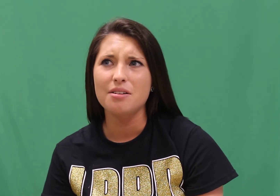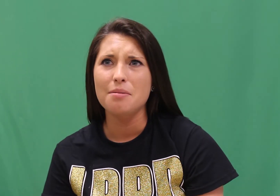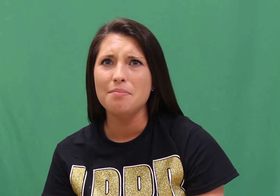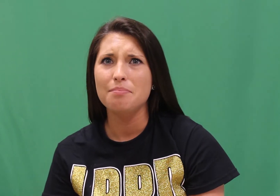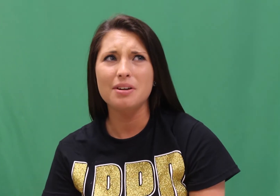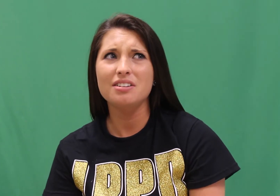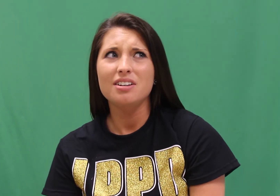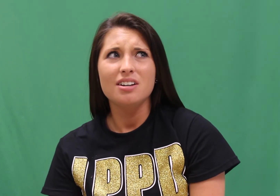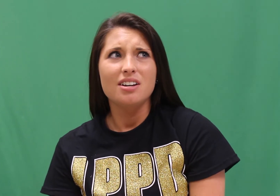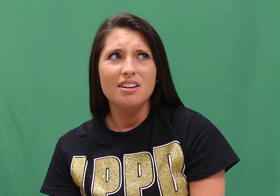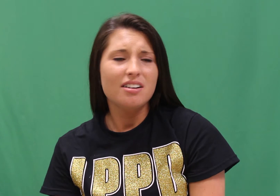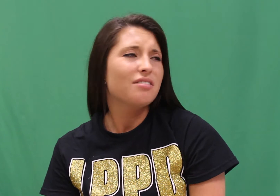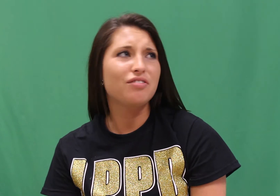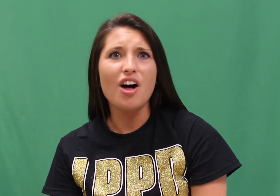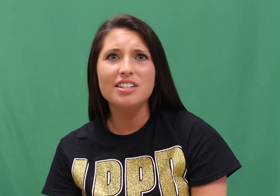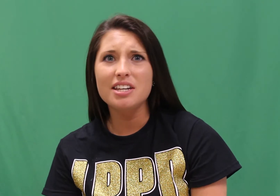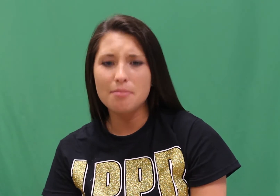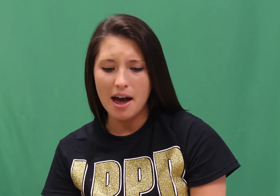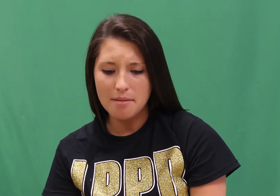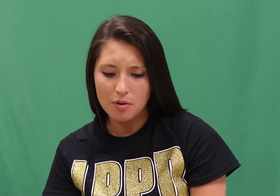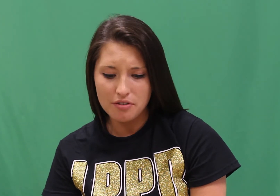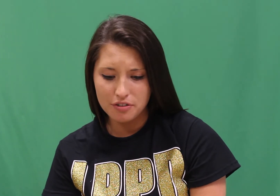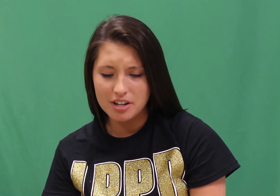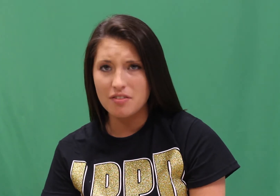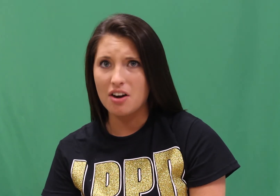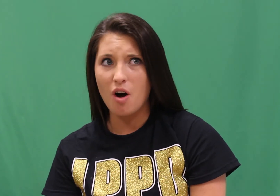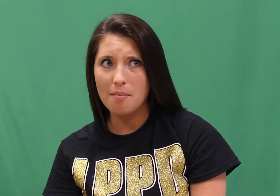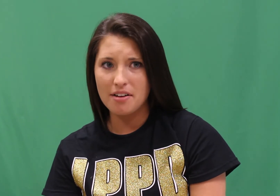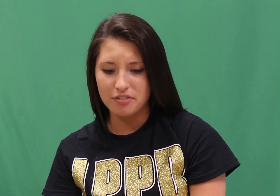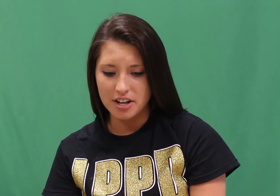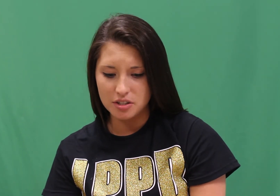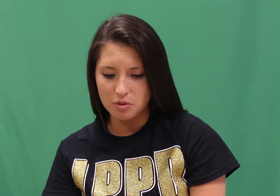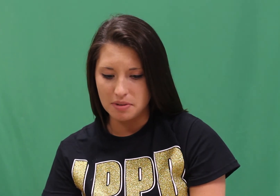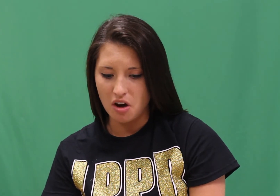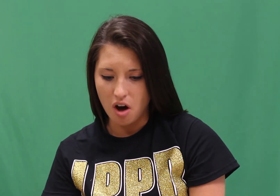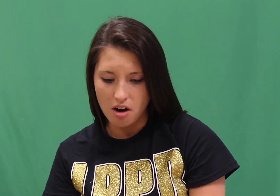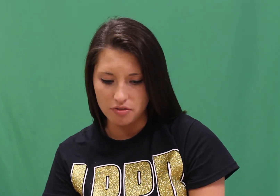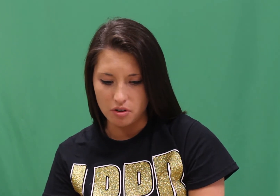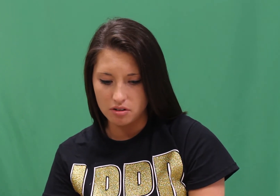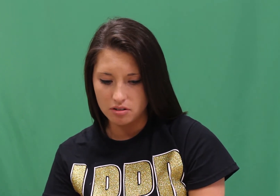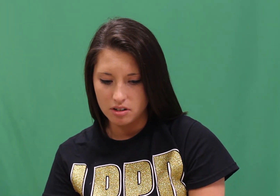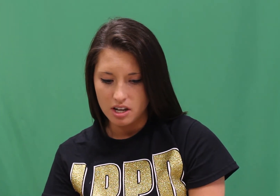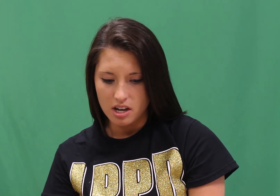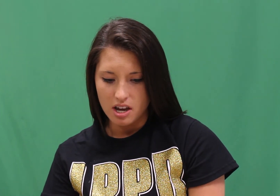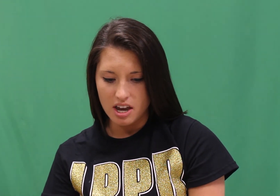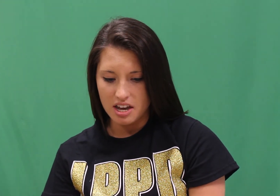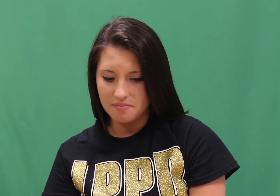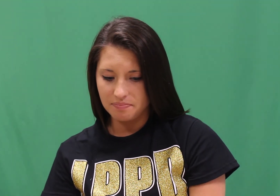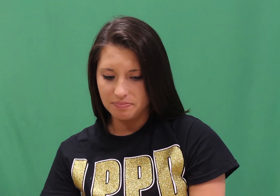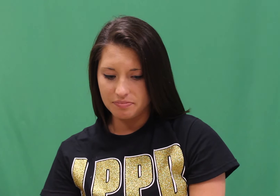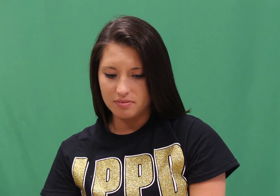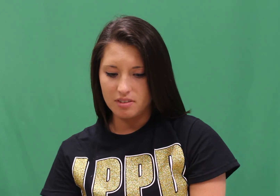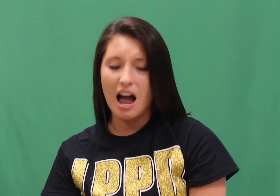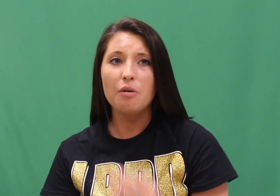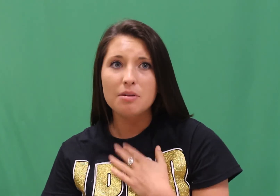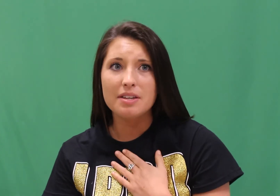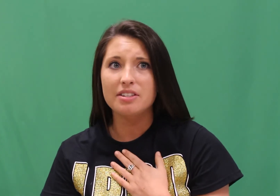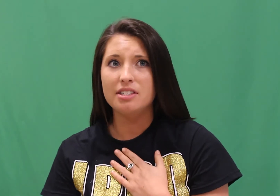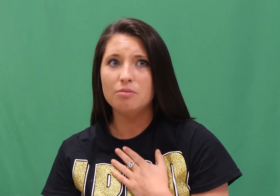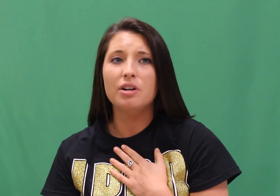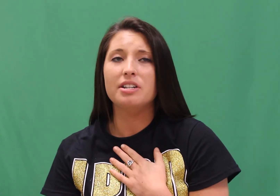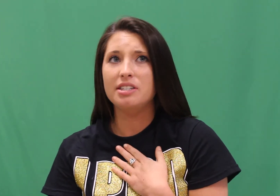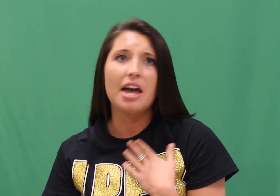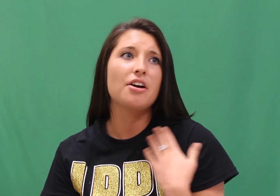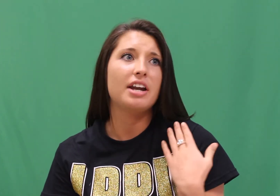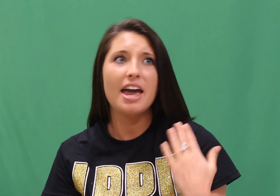Yeah, but flaunting my boyfriend around all my friends would be awful. And I want to be